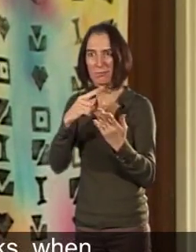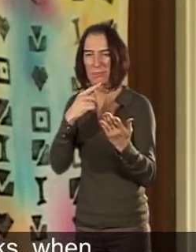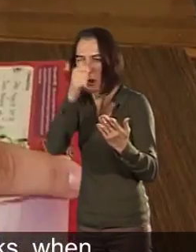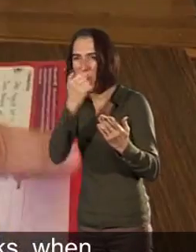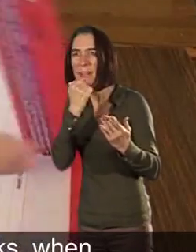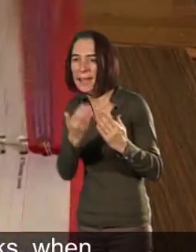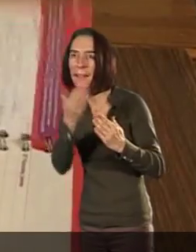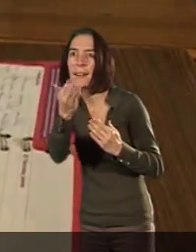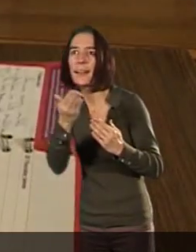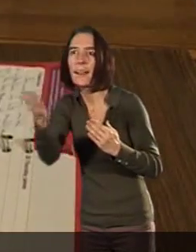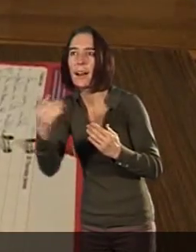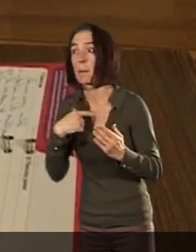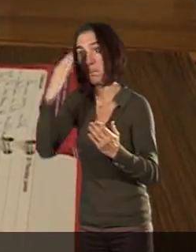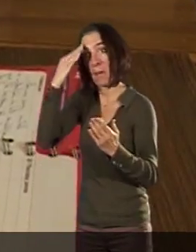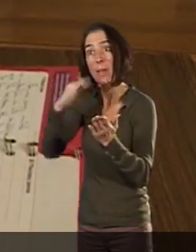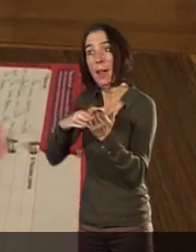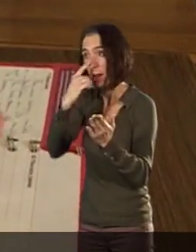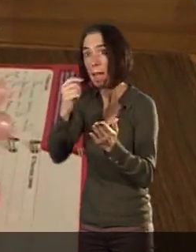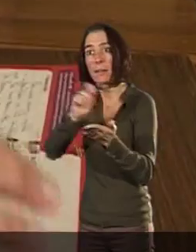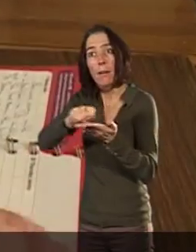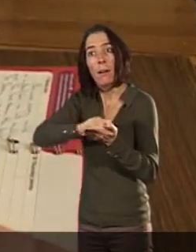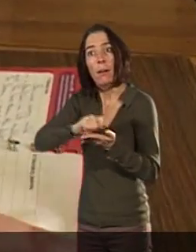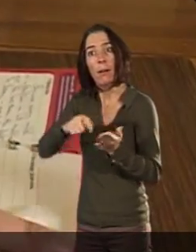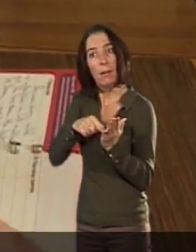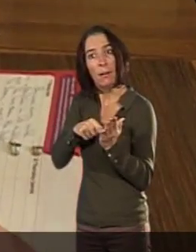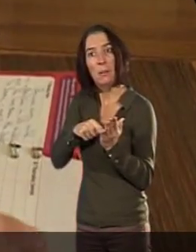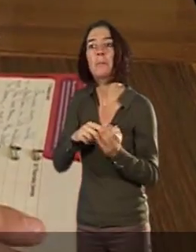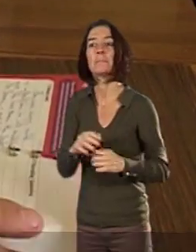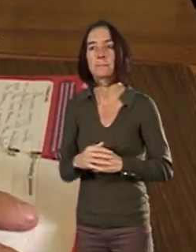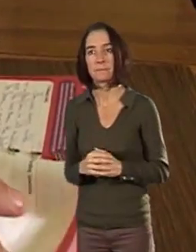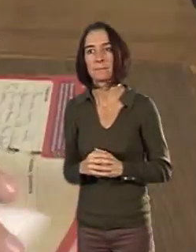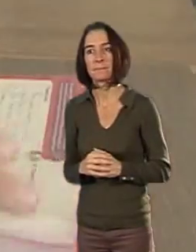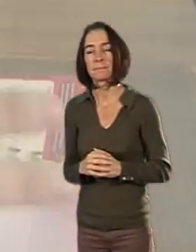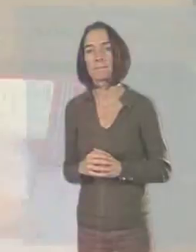due in. My mum can write notes in here. Every little step gets you there.